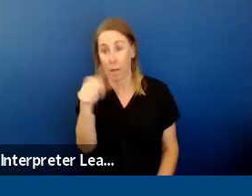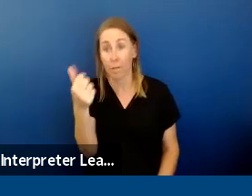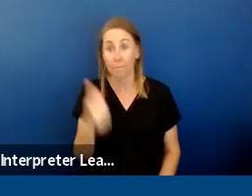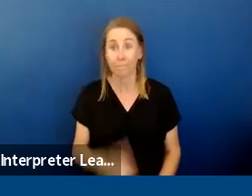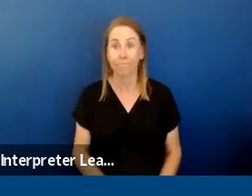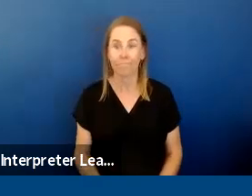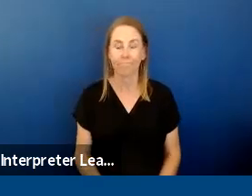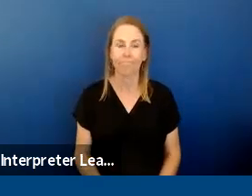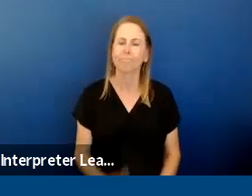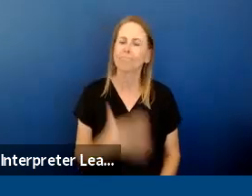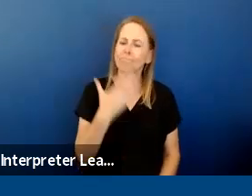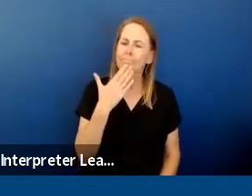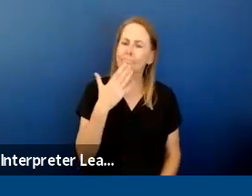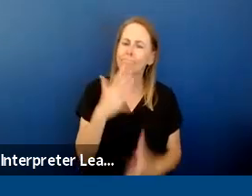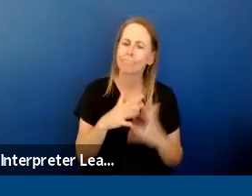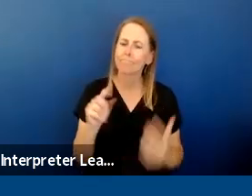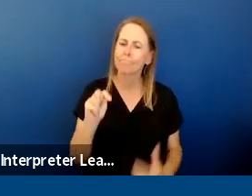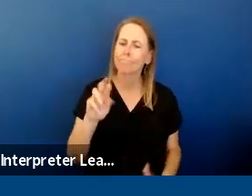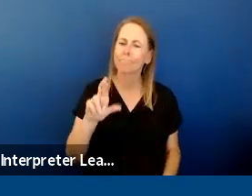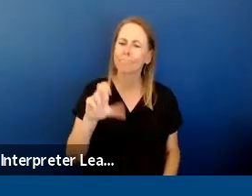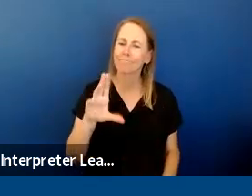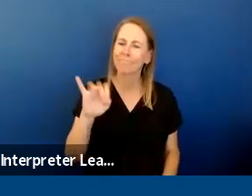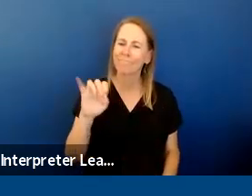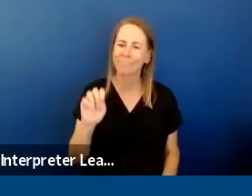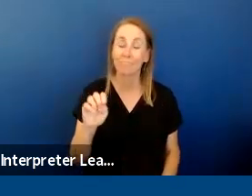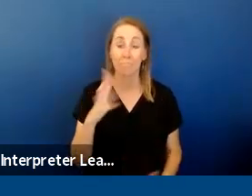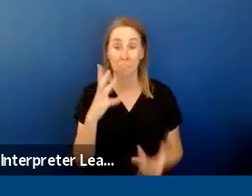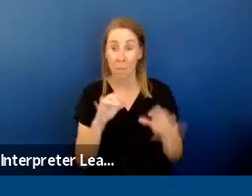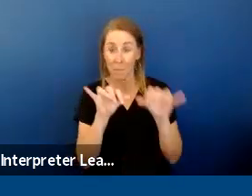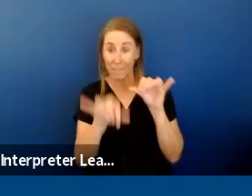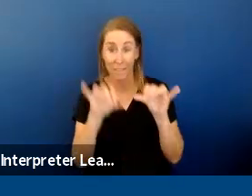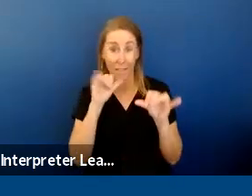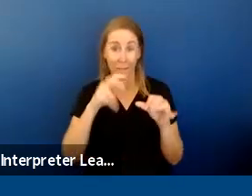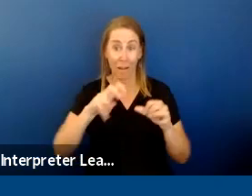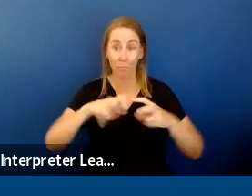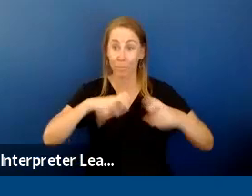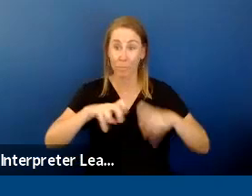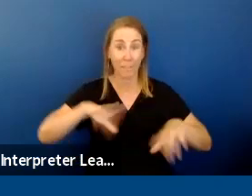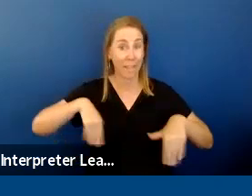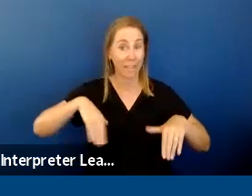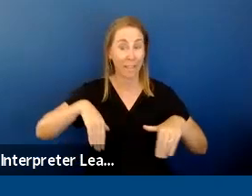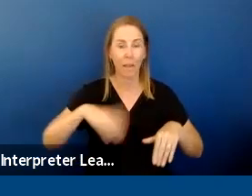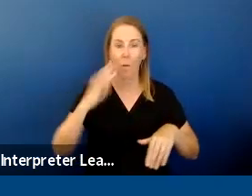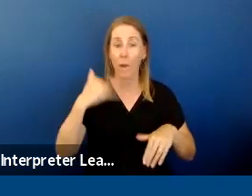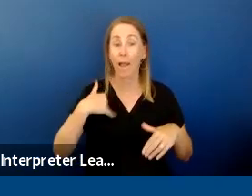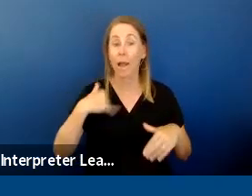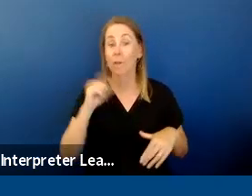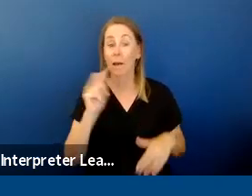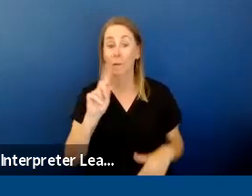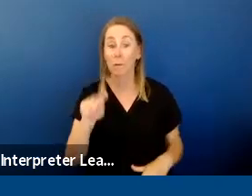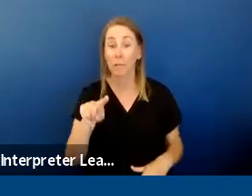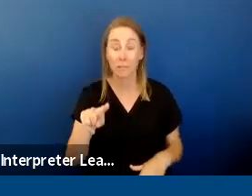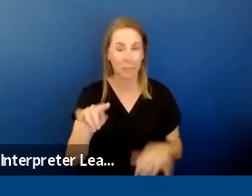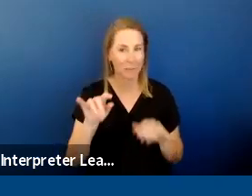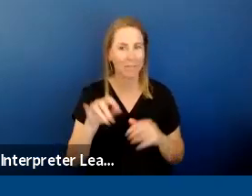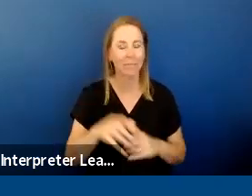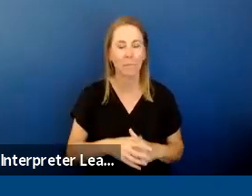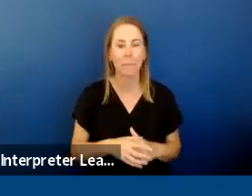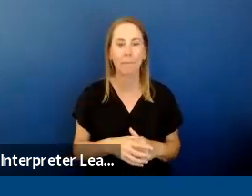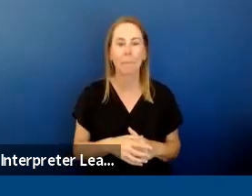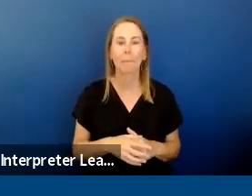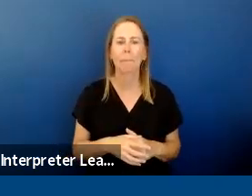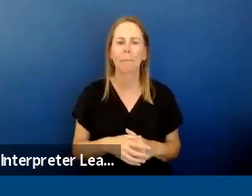common misconception. So I want to make sure that people are aware of that. If you have further questions, if an insurance agent is